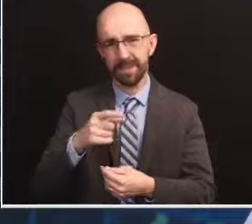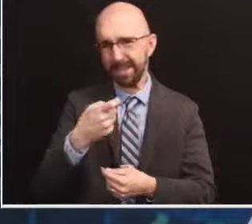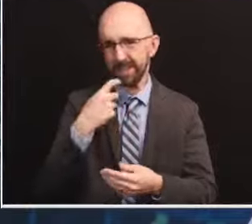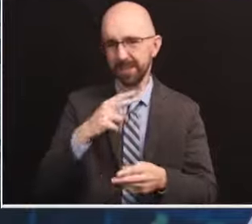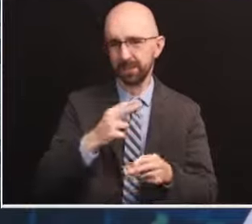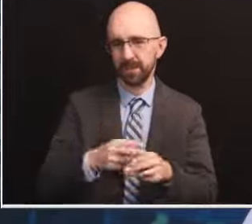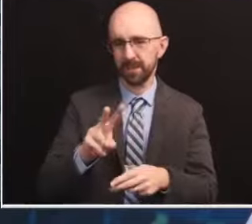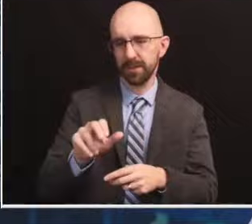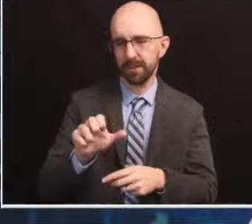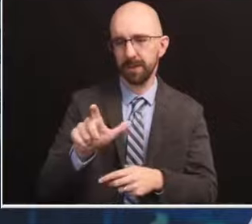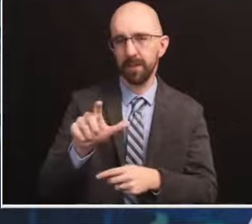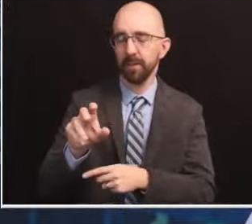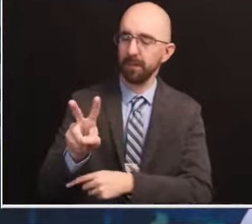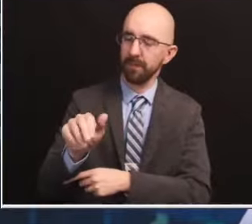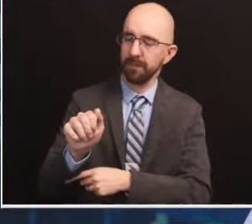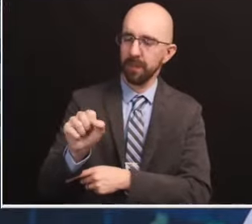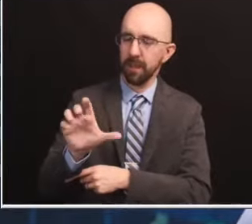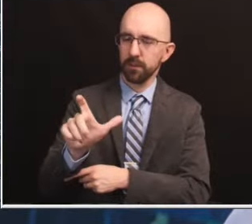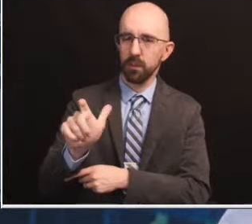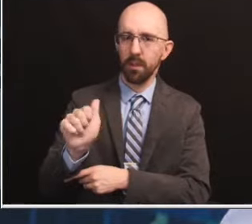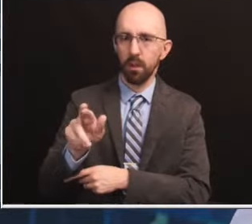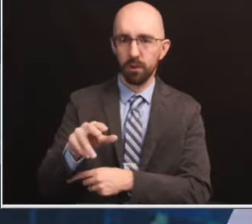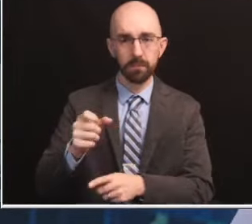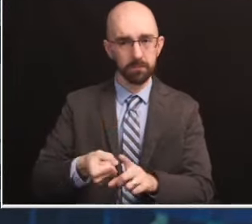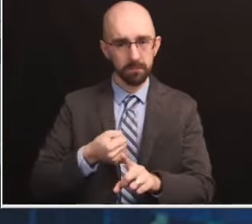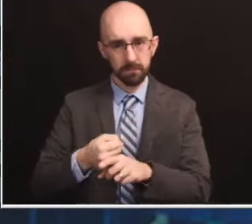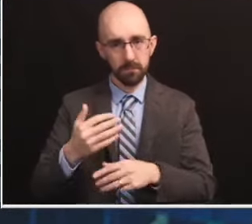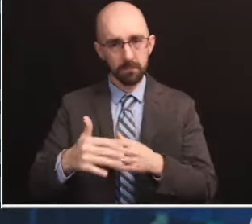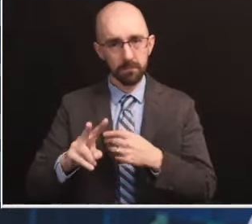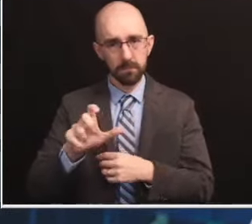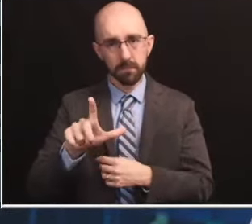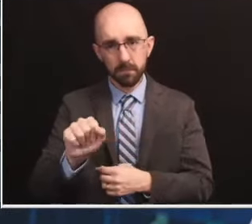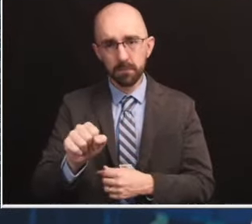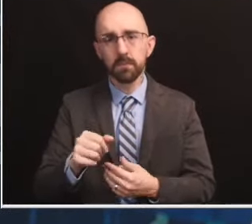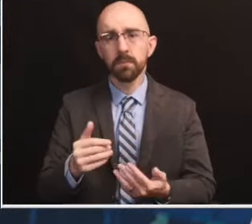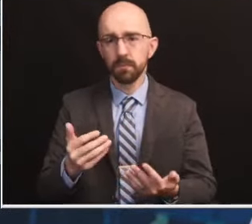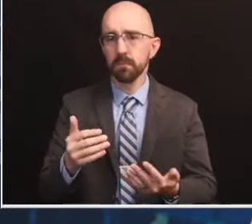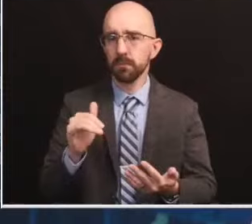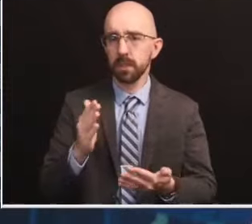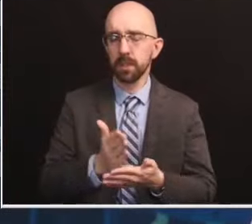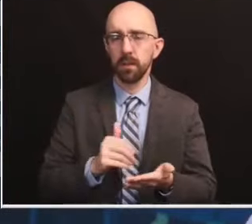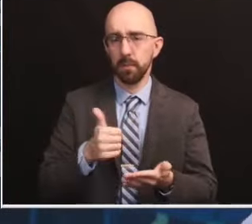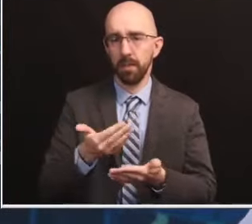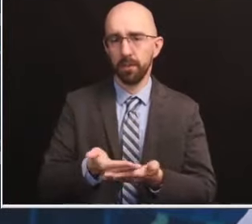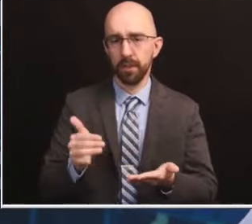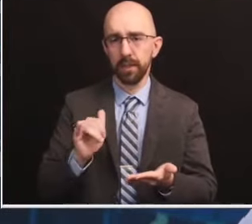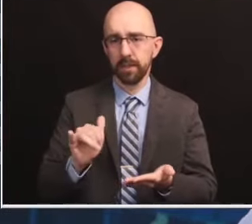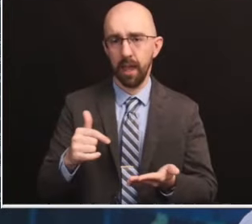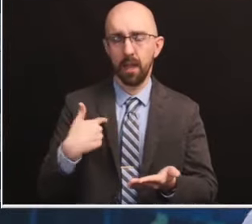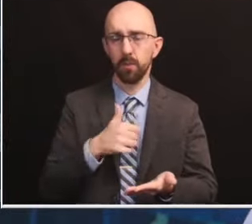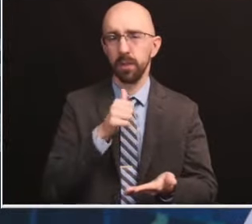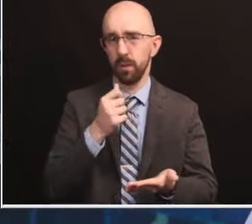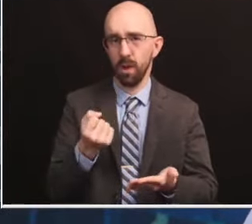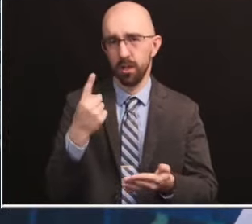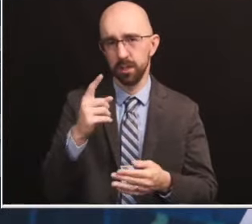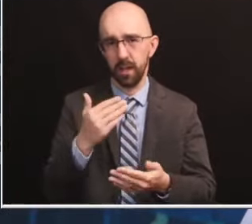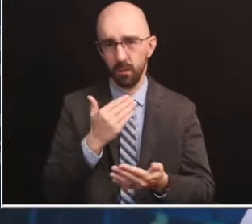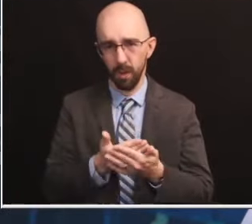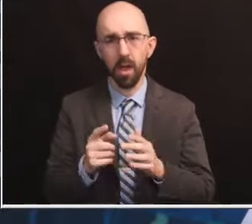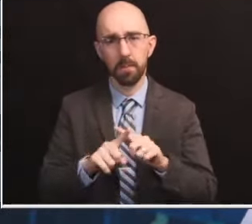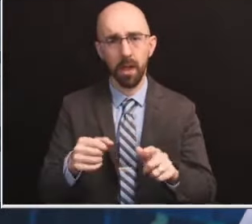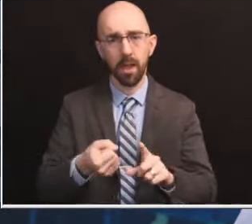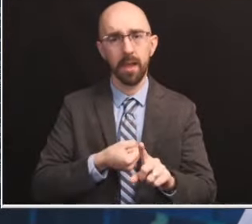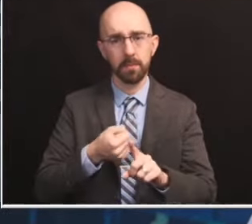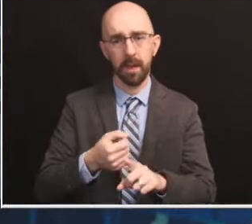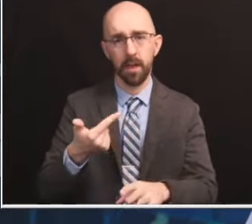it has an impact on your blood vessels, and it does some other things that we don't quite understand very well, but it has an impact on your glucose and your